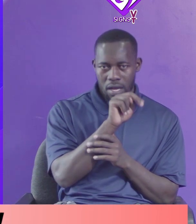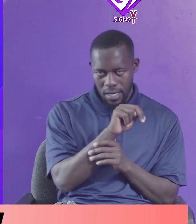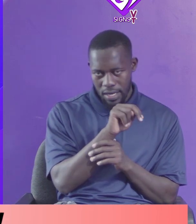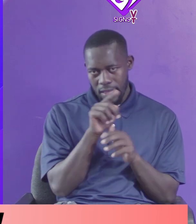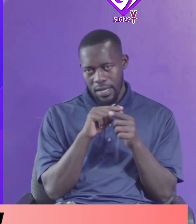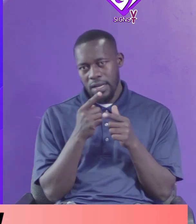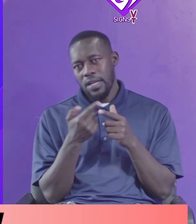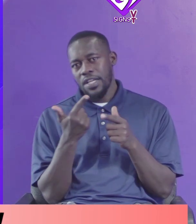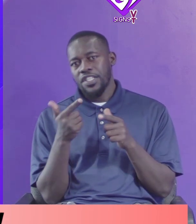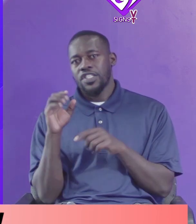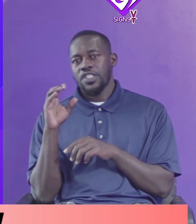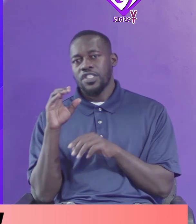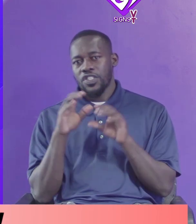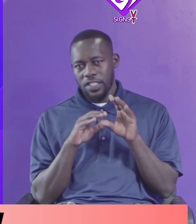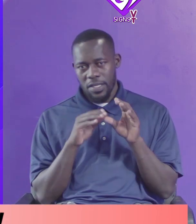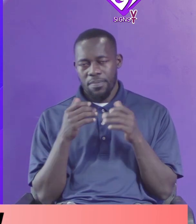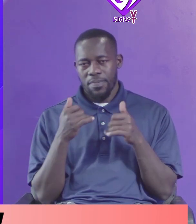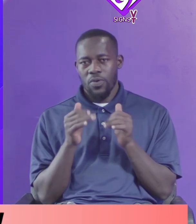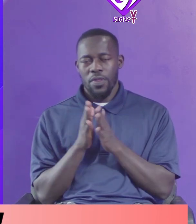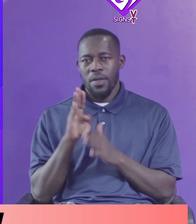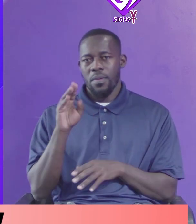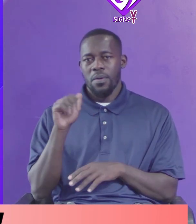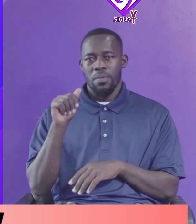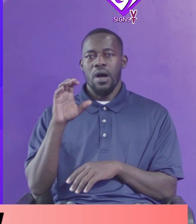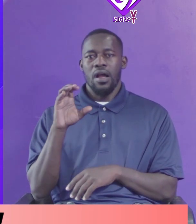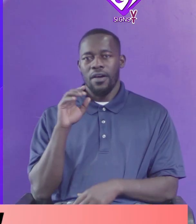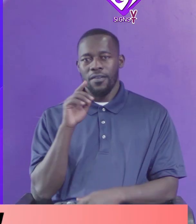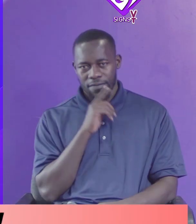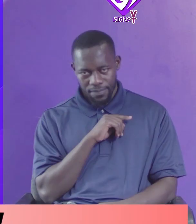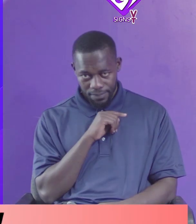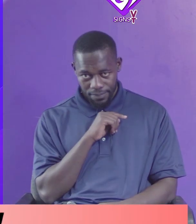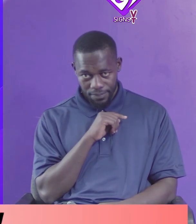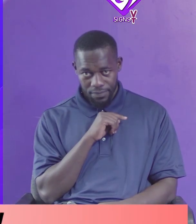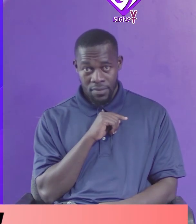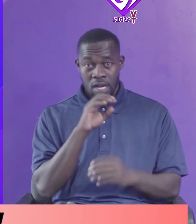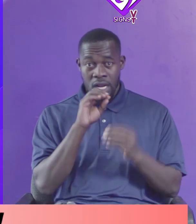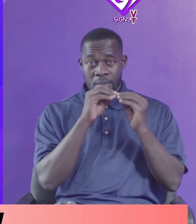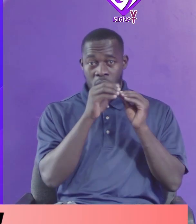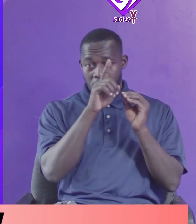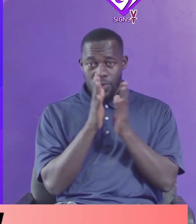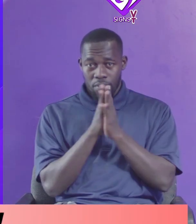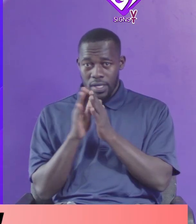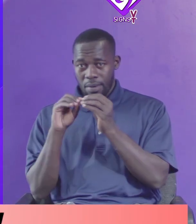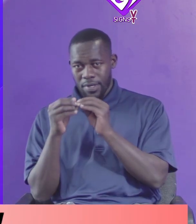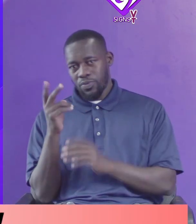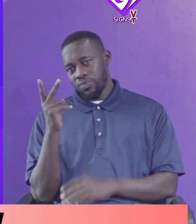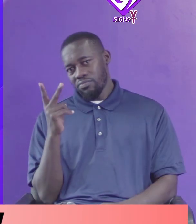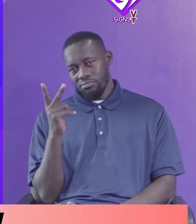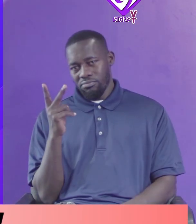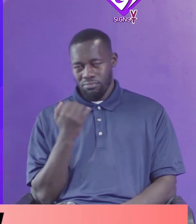Barcelona. Well, it will be a position 1 against position 2 as far as the Premier League is concerned as